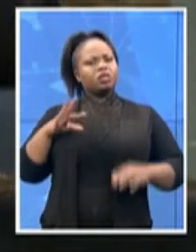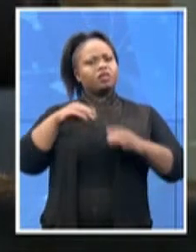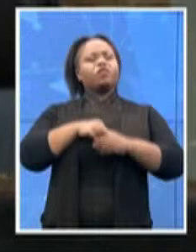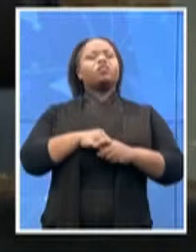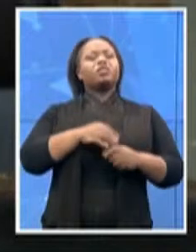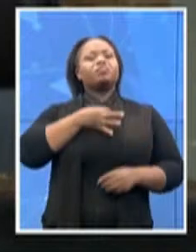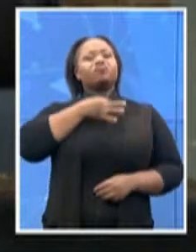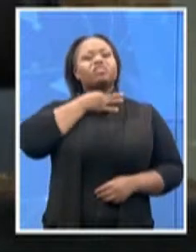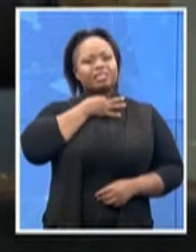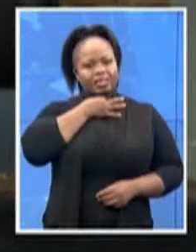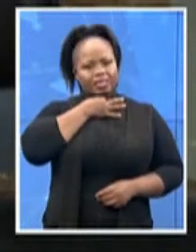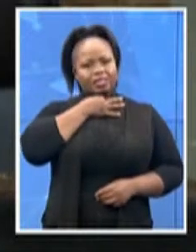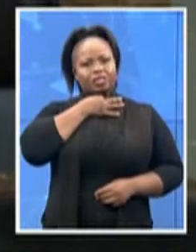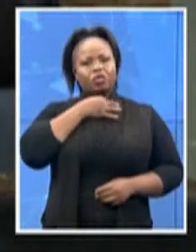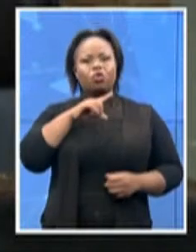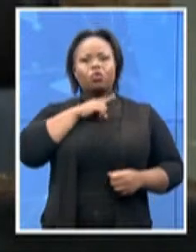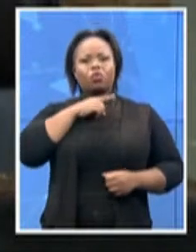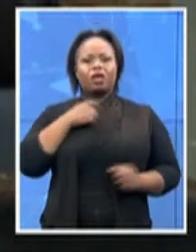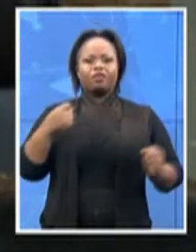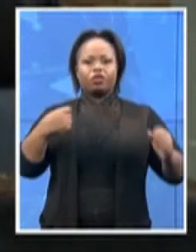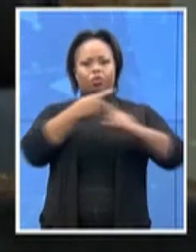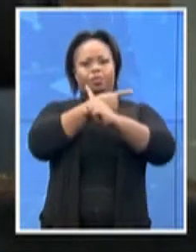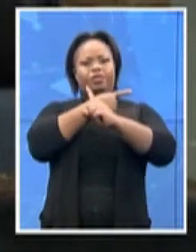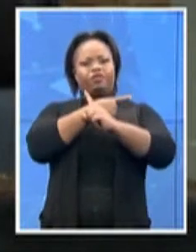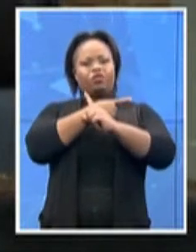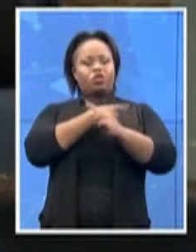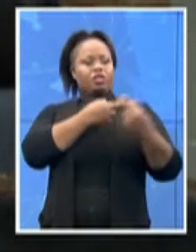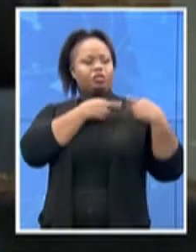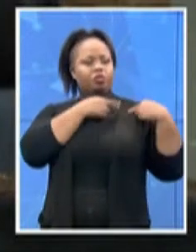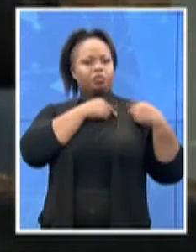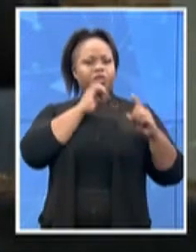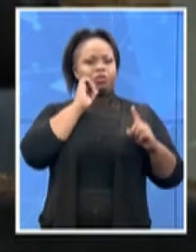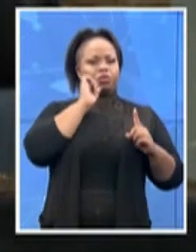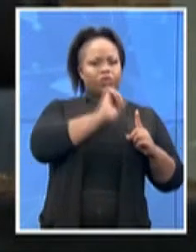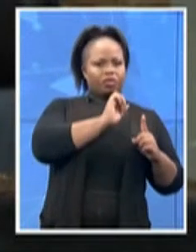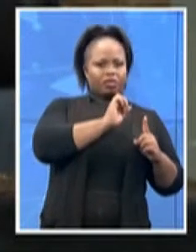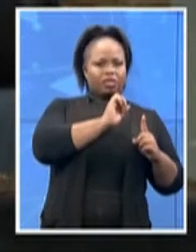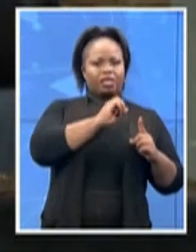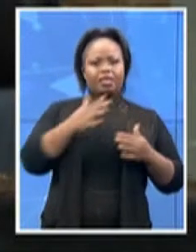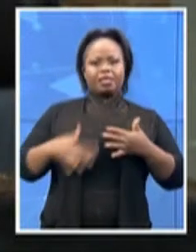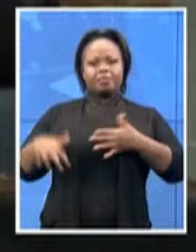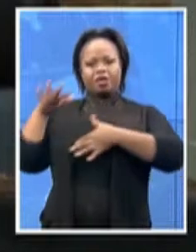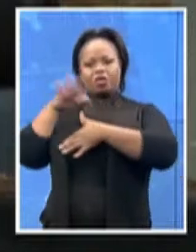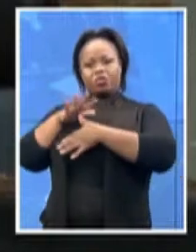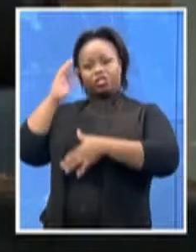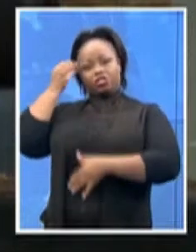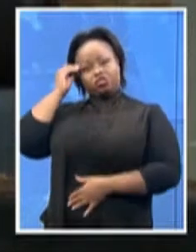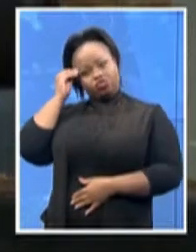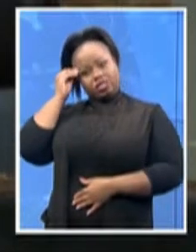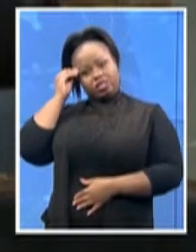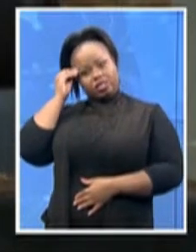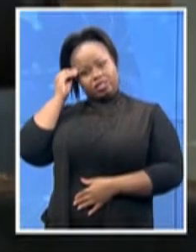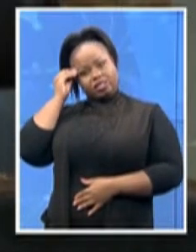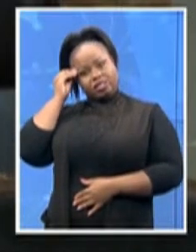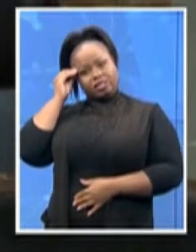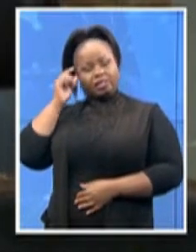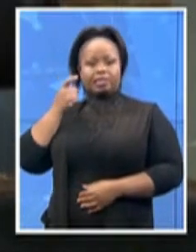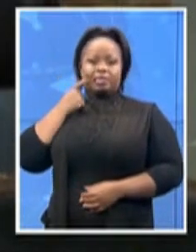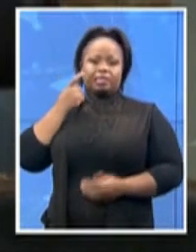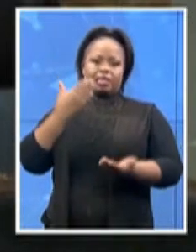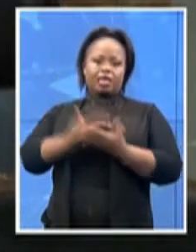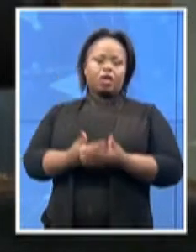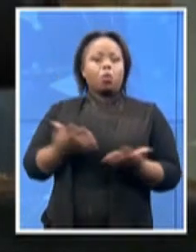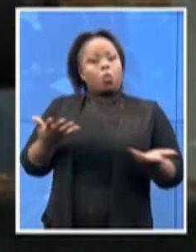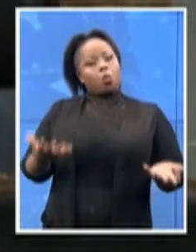official responsibilities and his private interests, or used his position to enrich himself and his son